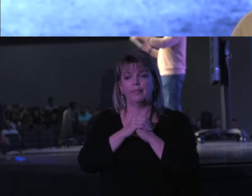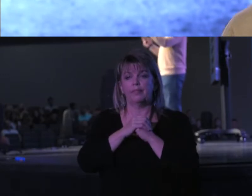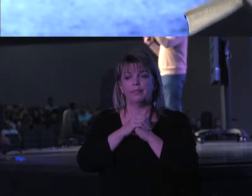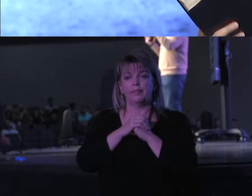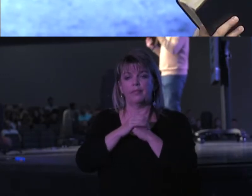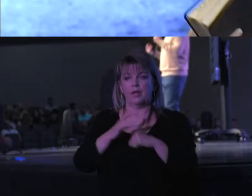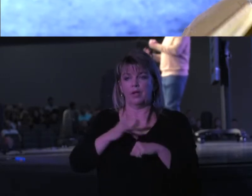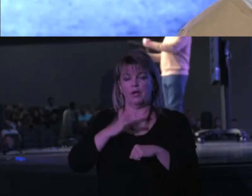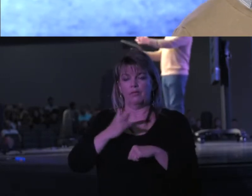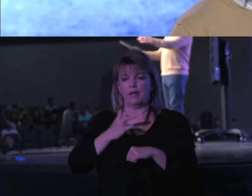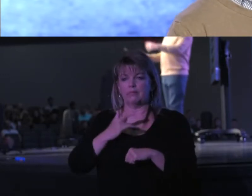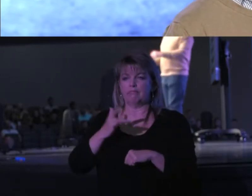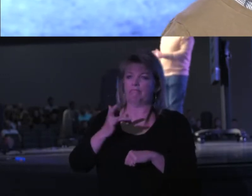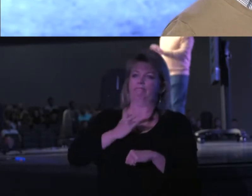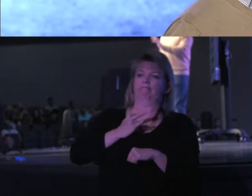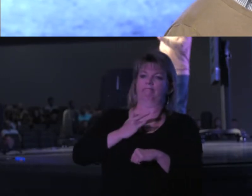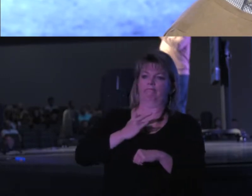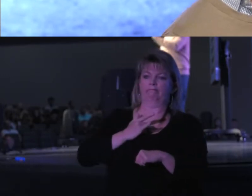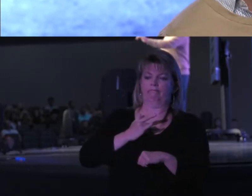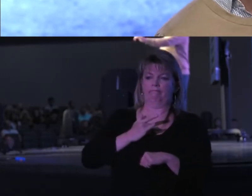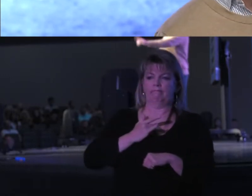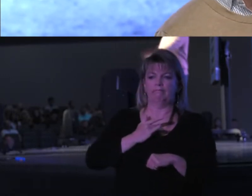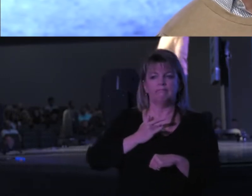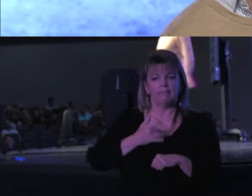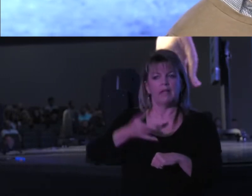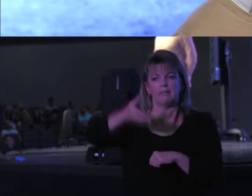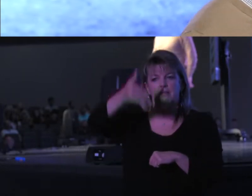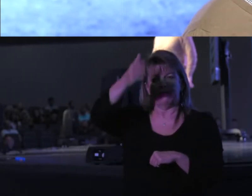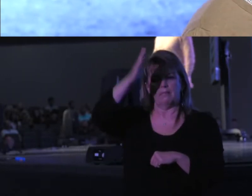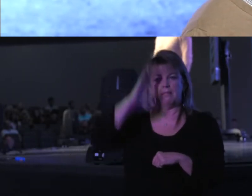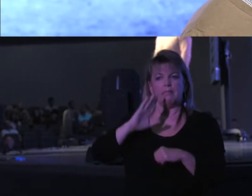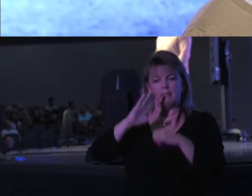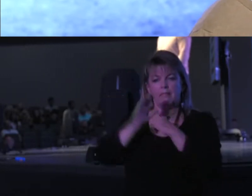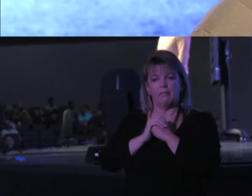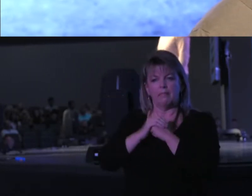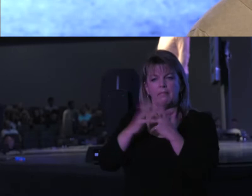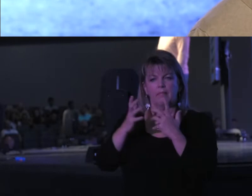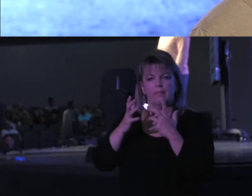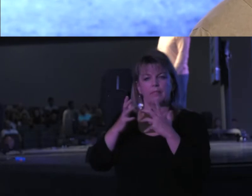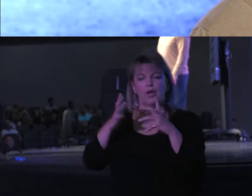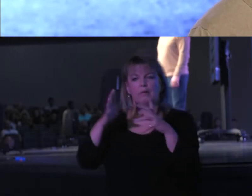who felt deeply about the convictions that guided you in the ballot box.